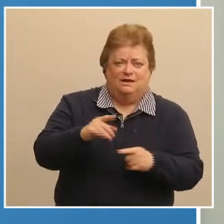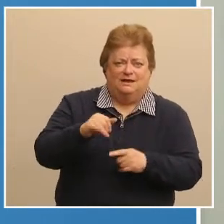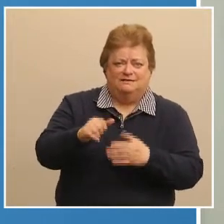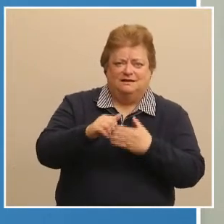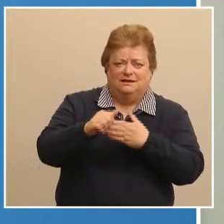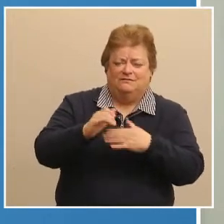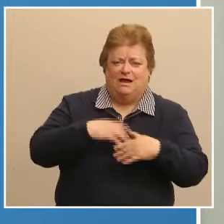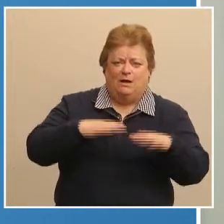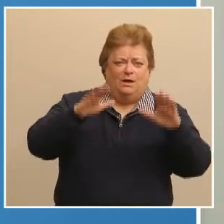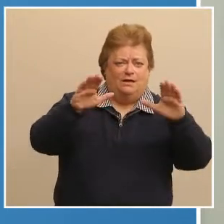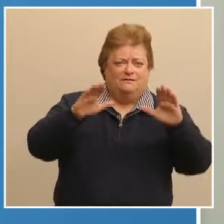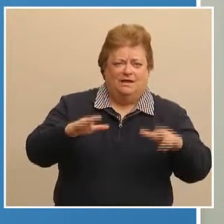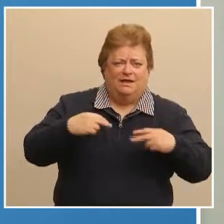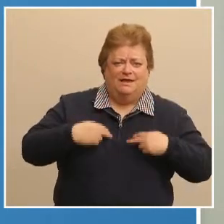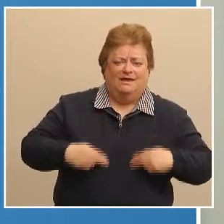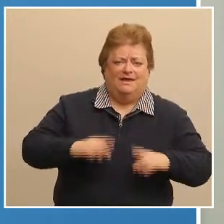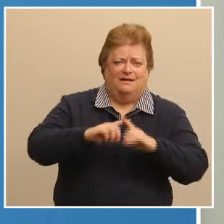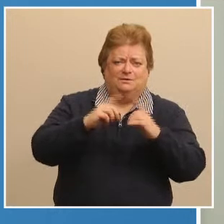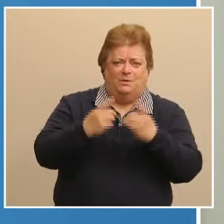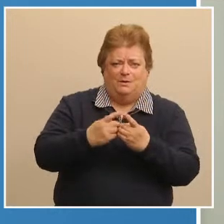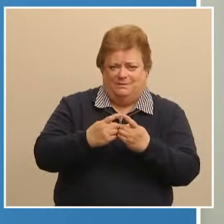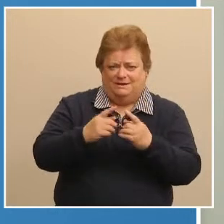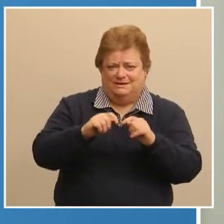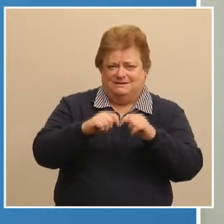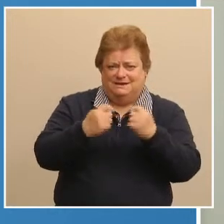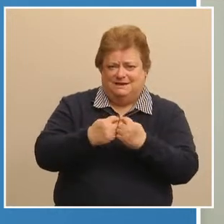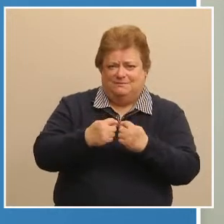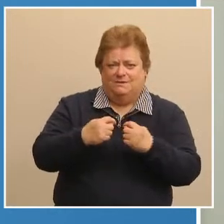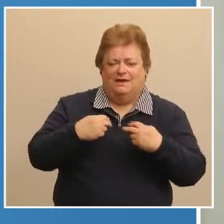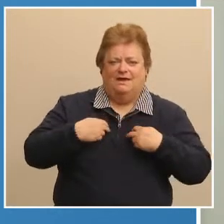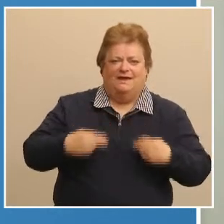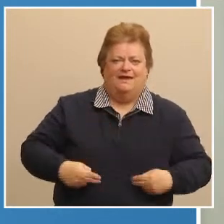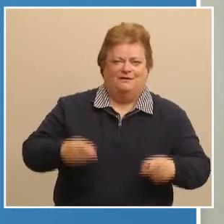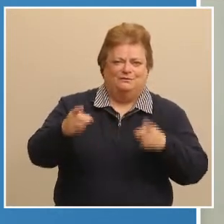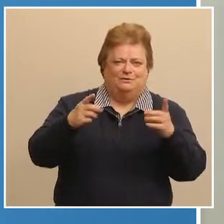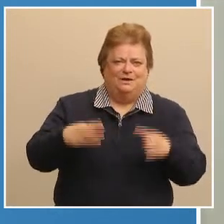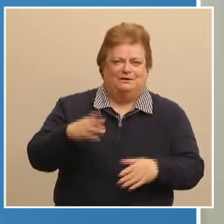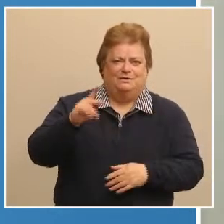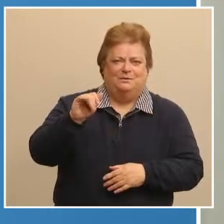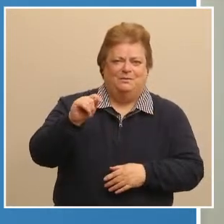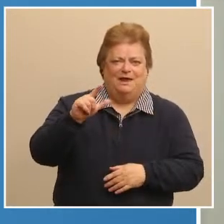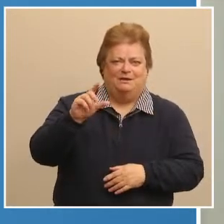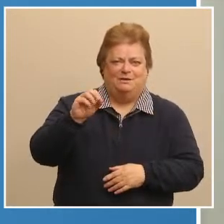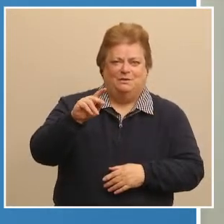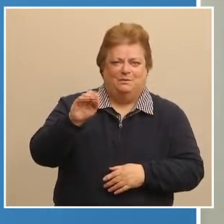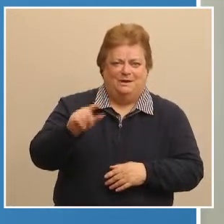our extraordinary health department team, Health Director Pat Lopez.